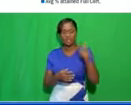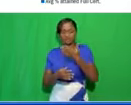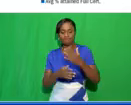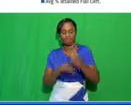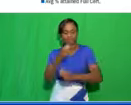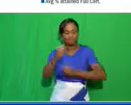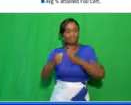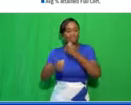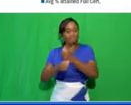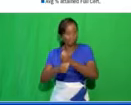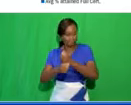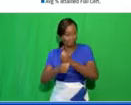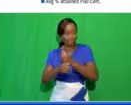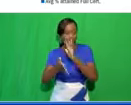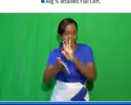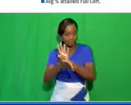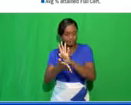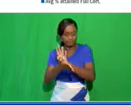traditional plus.